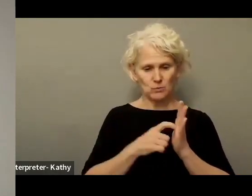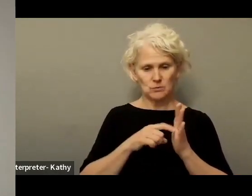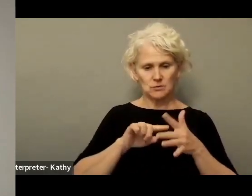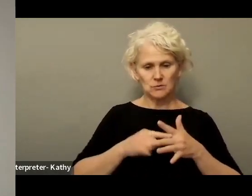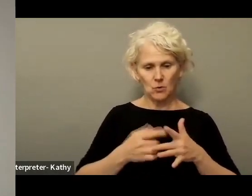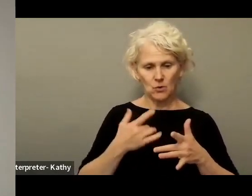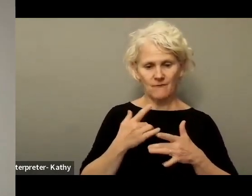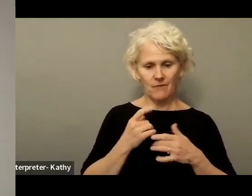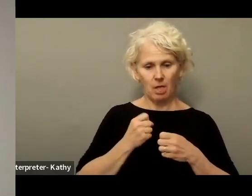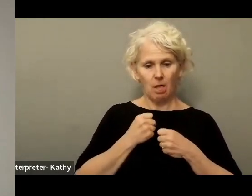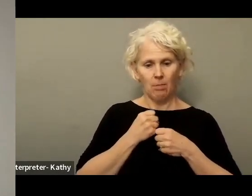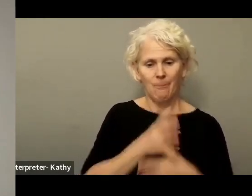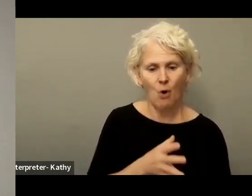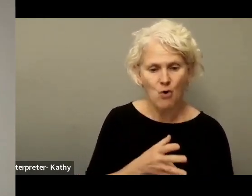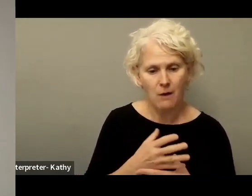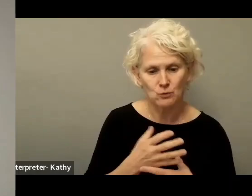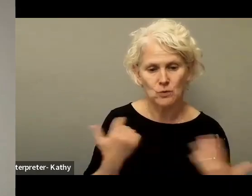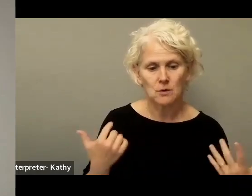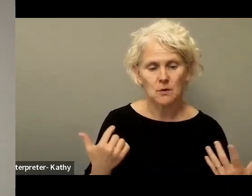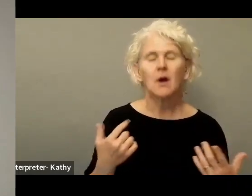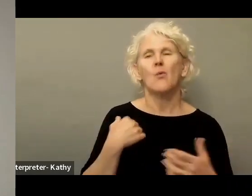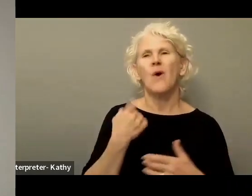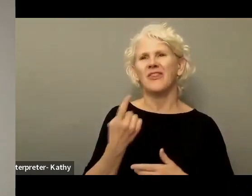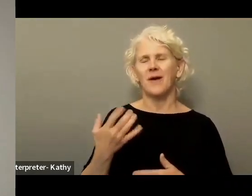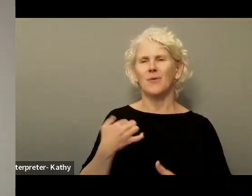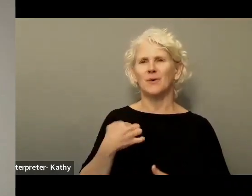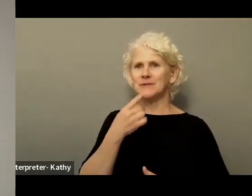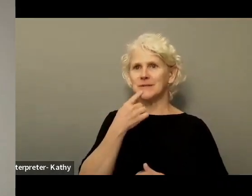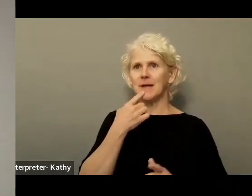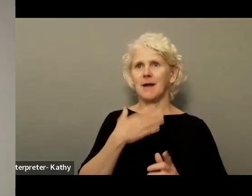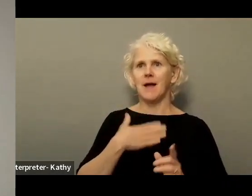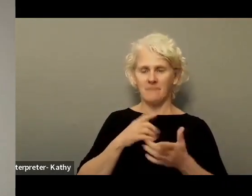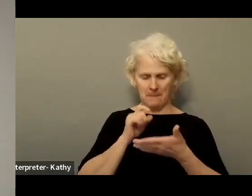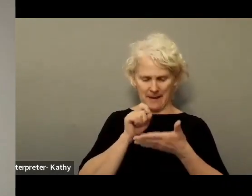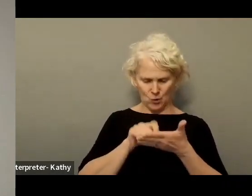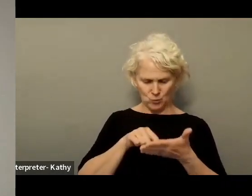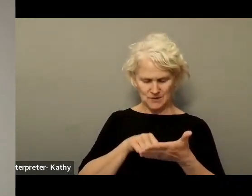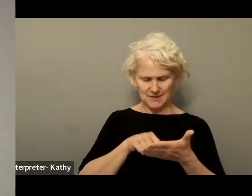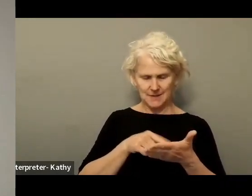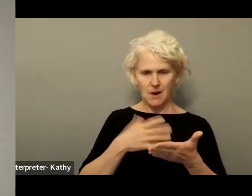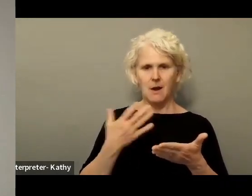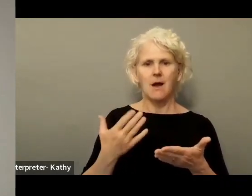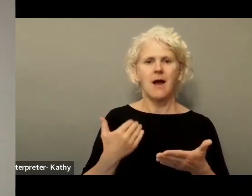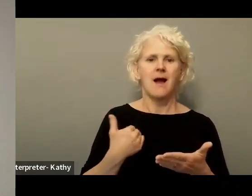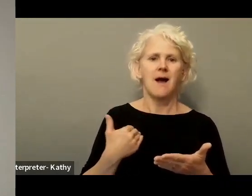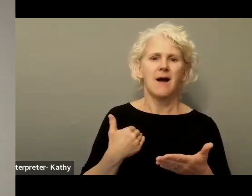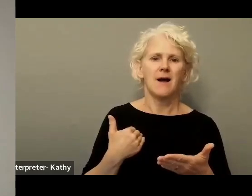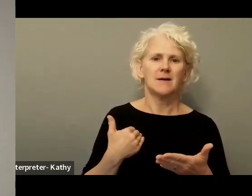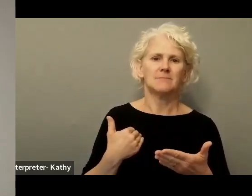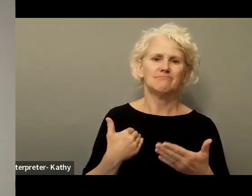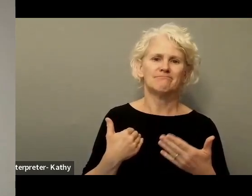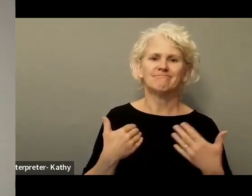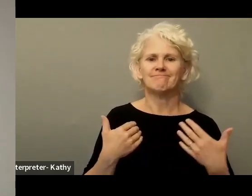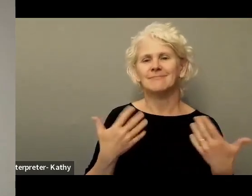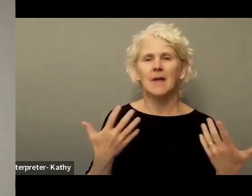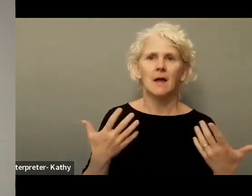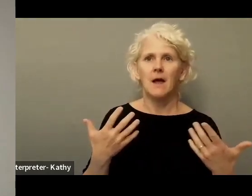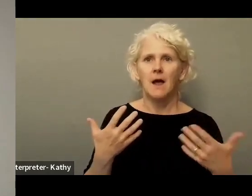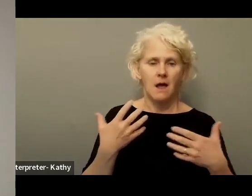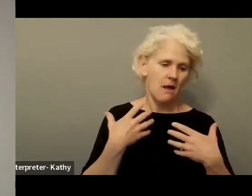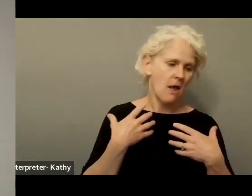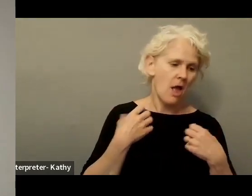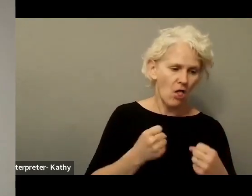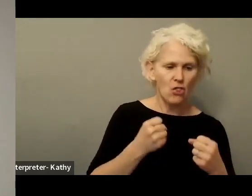then one of the other things I wanted to mention, sorry, I have my little notes here, having a help pool or like a casual pool,